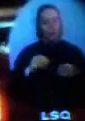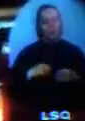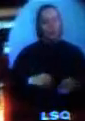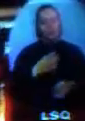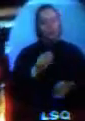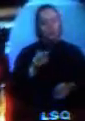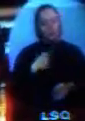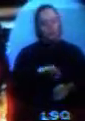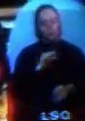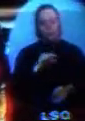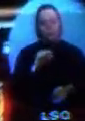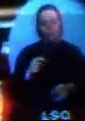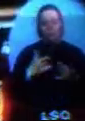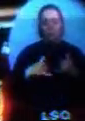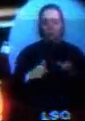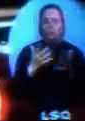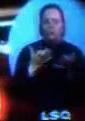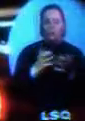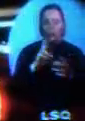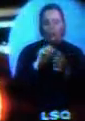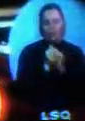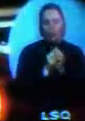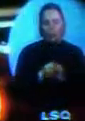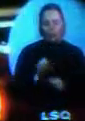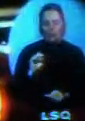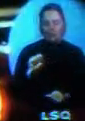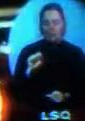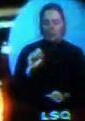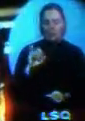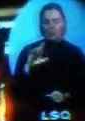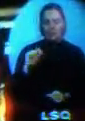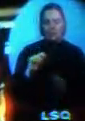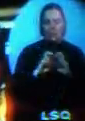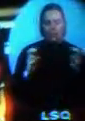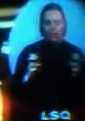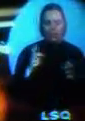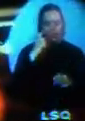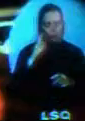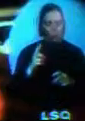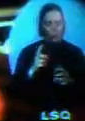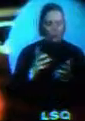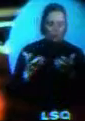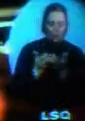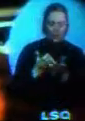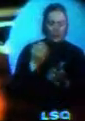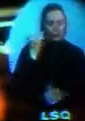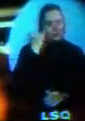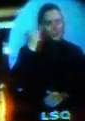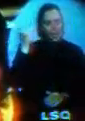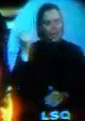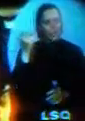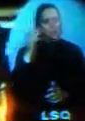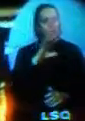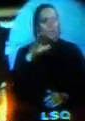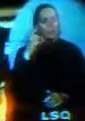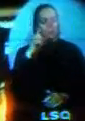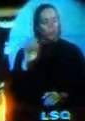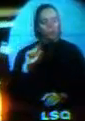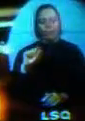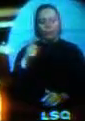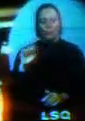committed to reforming the Senate to reflect the values that we as Canadians have in the 21st century. That is